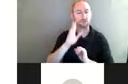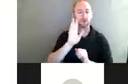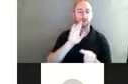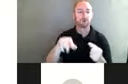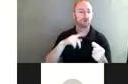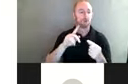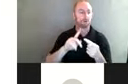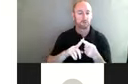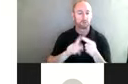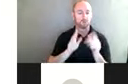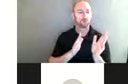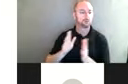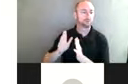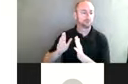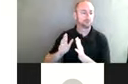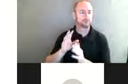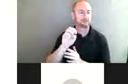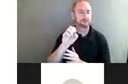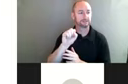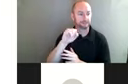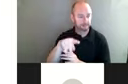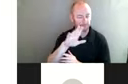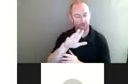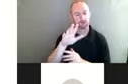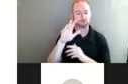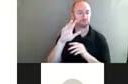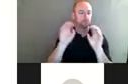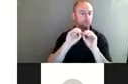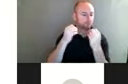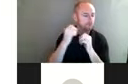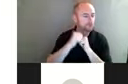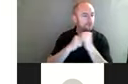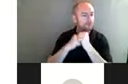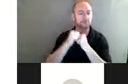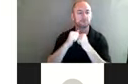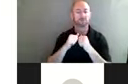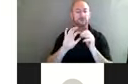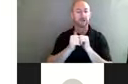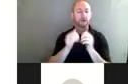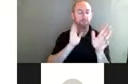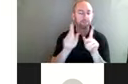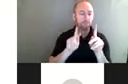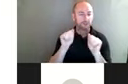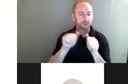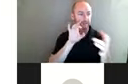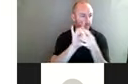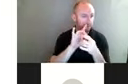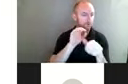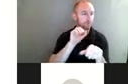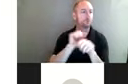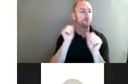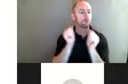the organization, about ESIP, its organizational structure, how people can connect with and work with